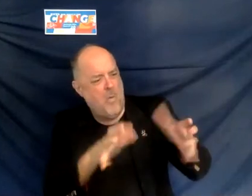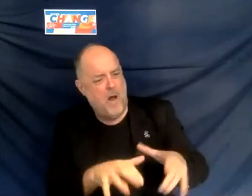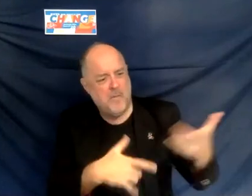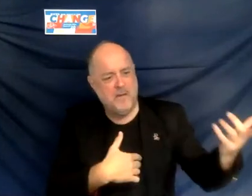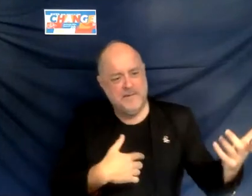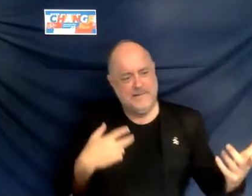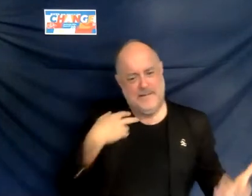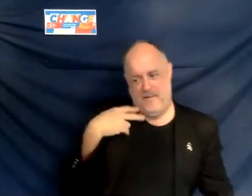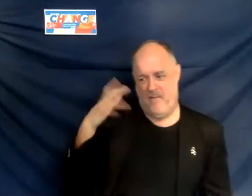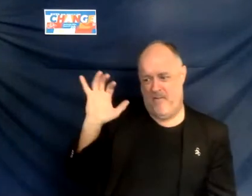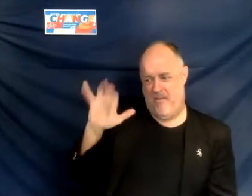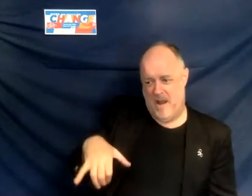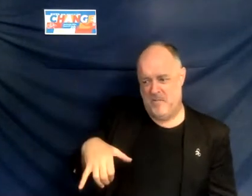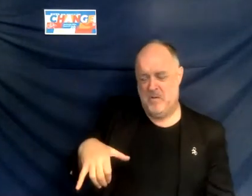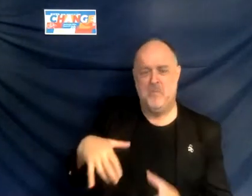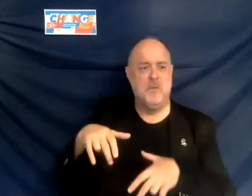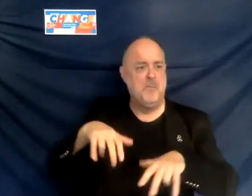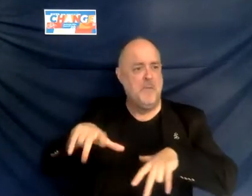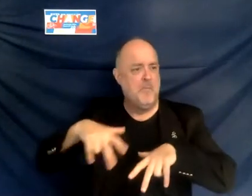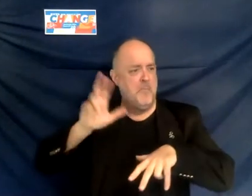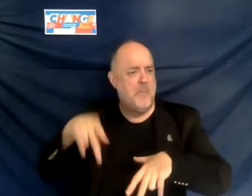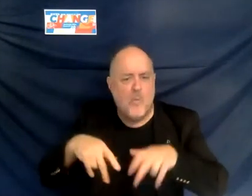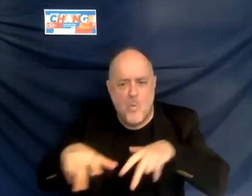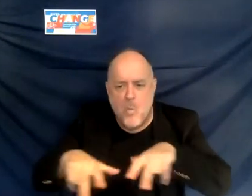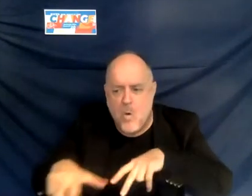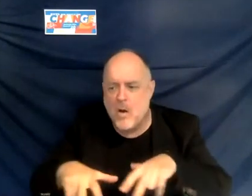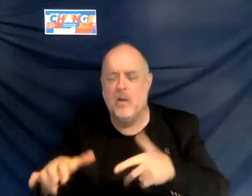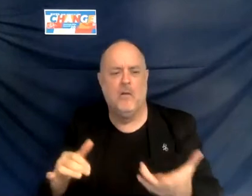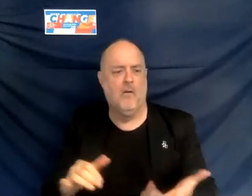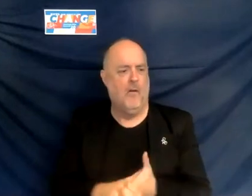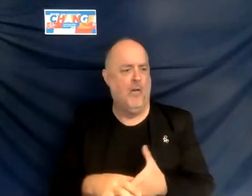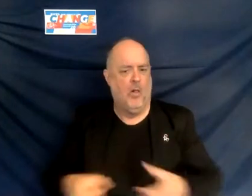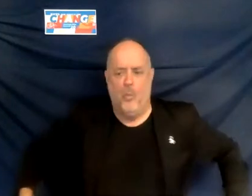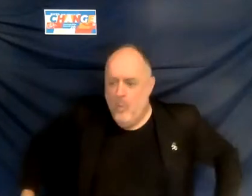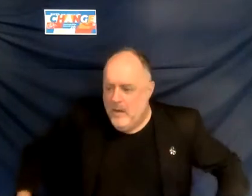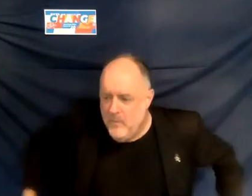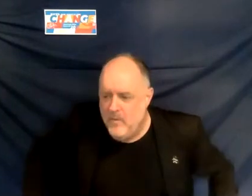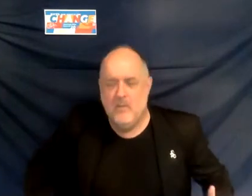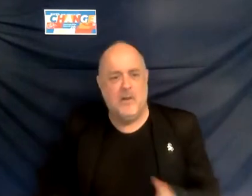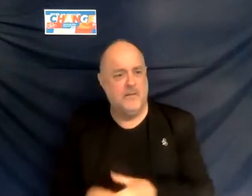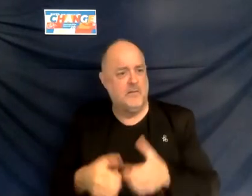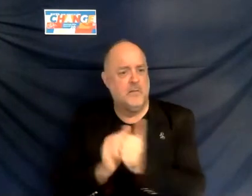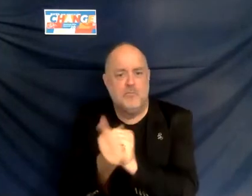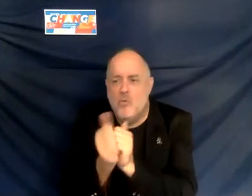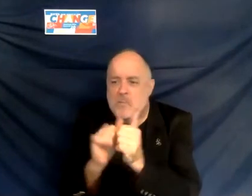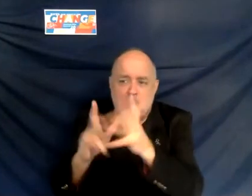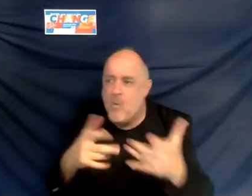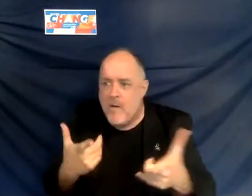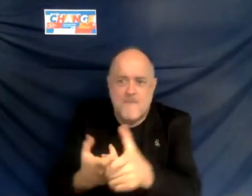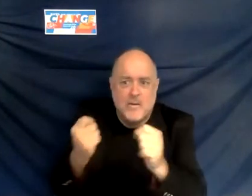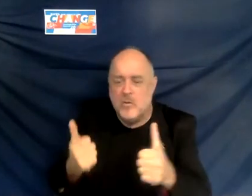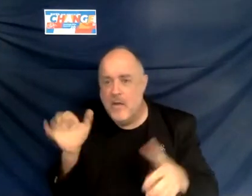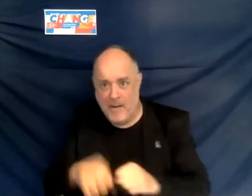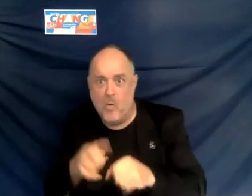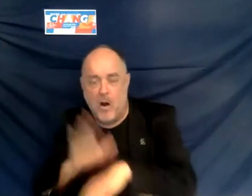up in there, right? You said some pedestrians can use these spaces. Like, can your more sports cyclists or people that want to go faster, can they